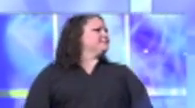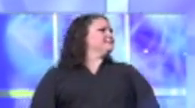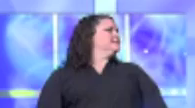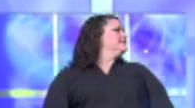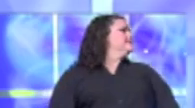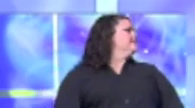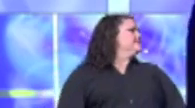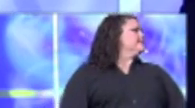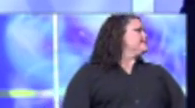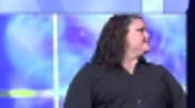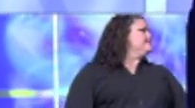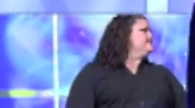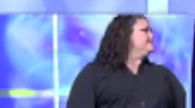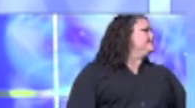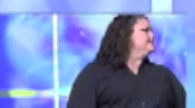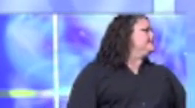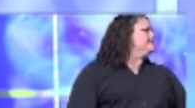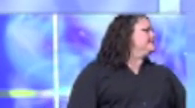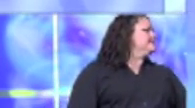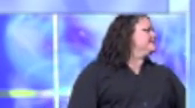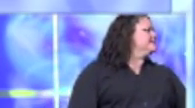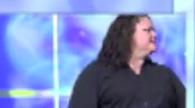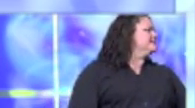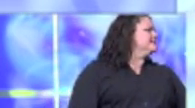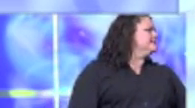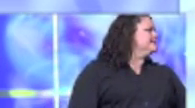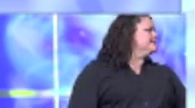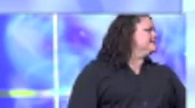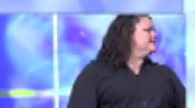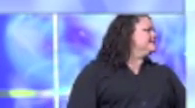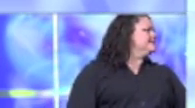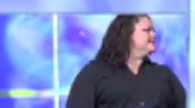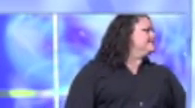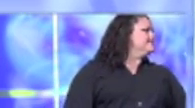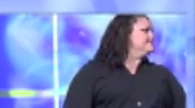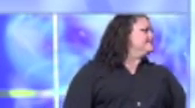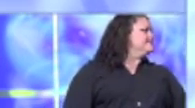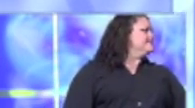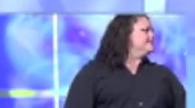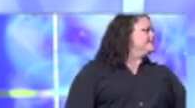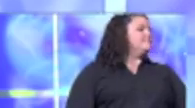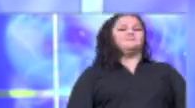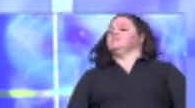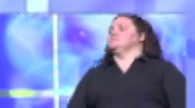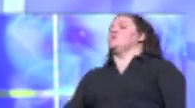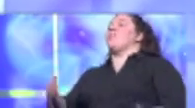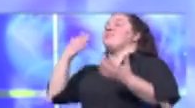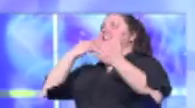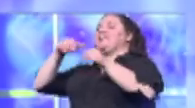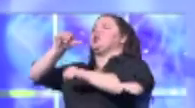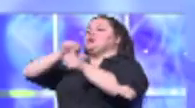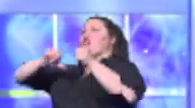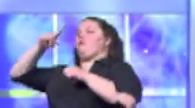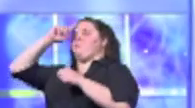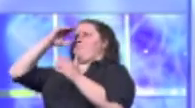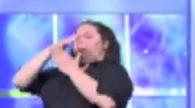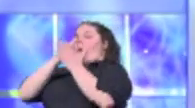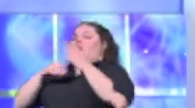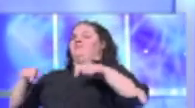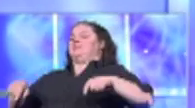And the next thing you do is thank those people for being part of the mission.